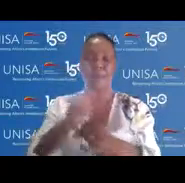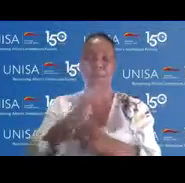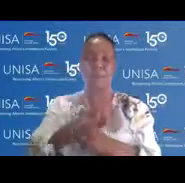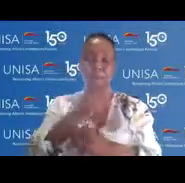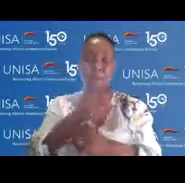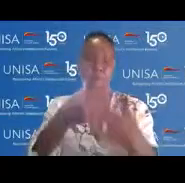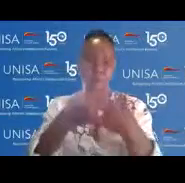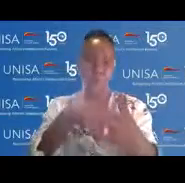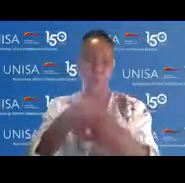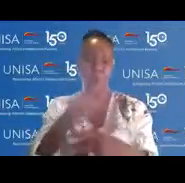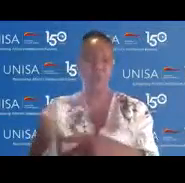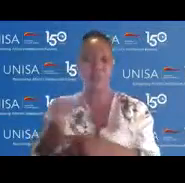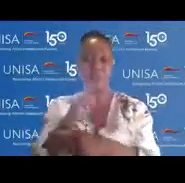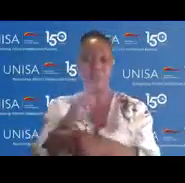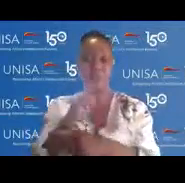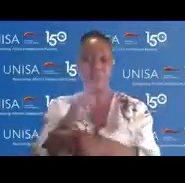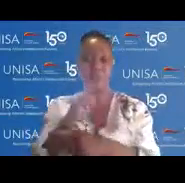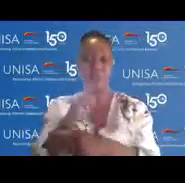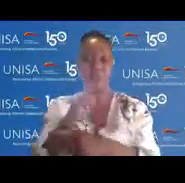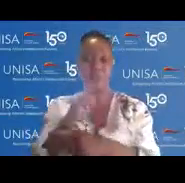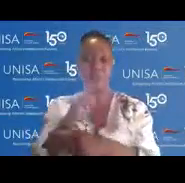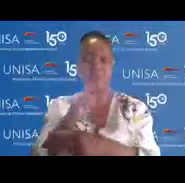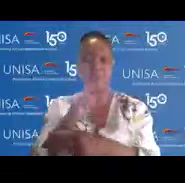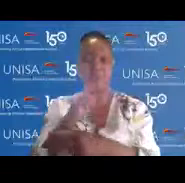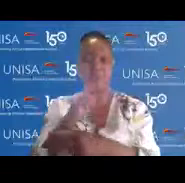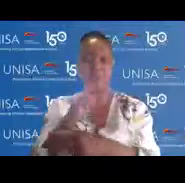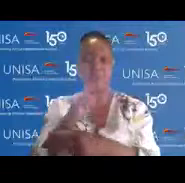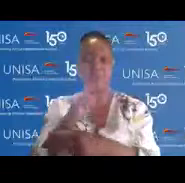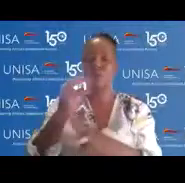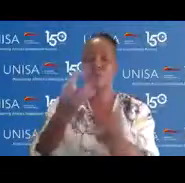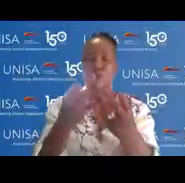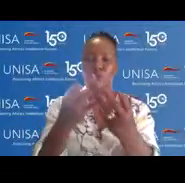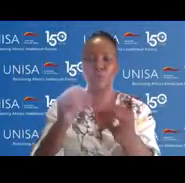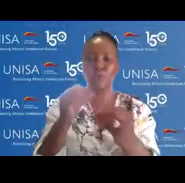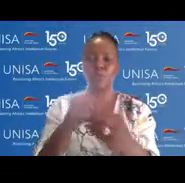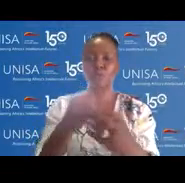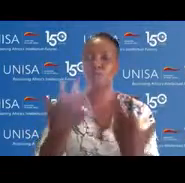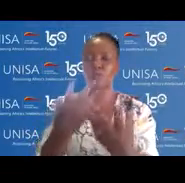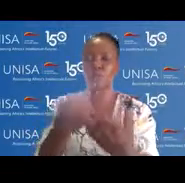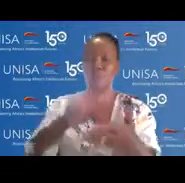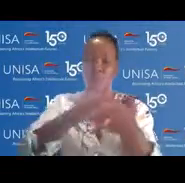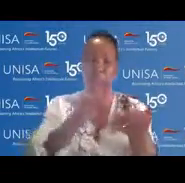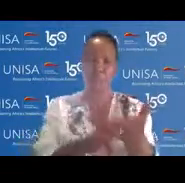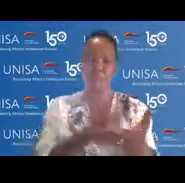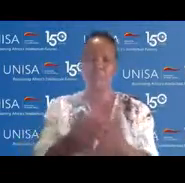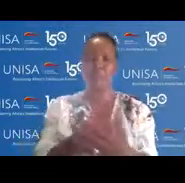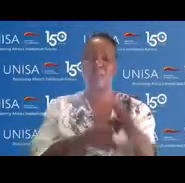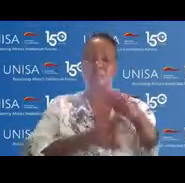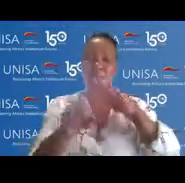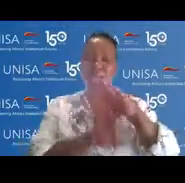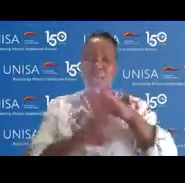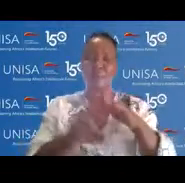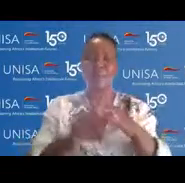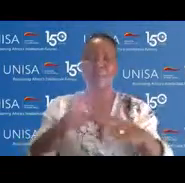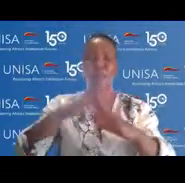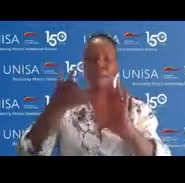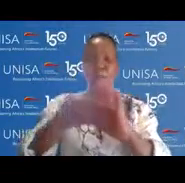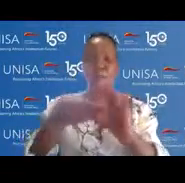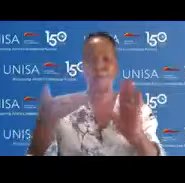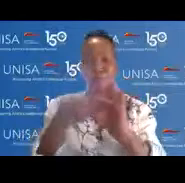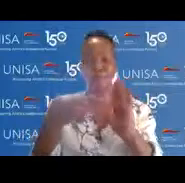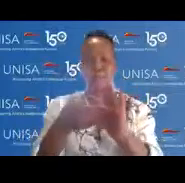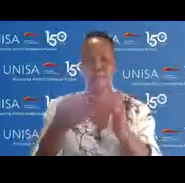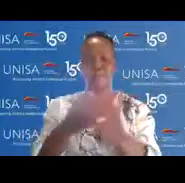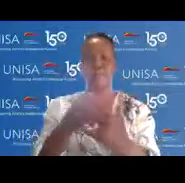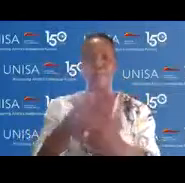cool, simple way of working with Microsoft products. So yes, dictation, scanning, it's all in there. So definitely worthwhile coming again